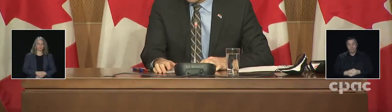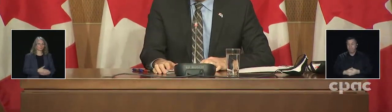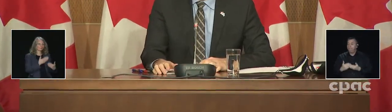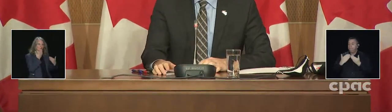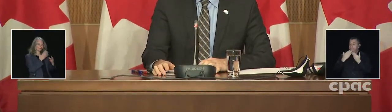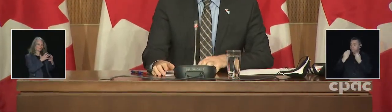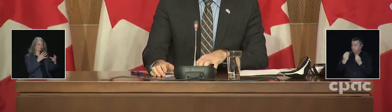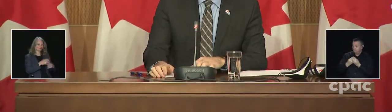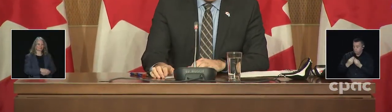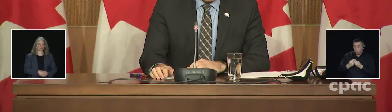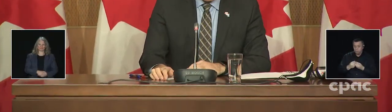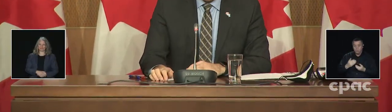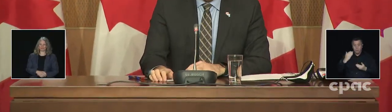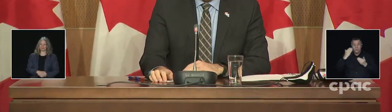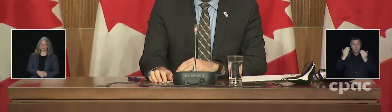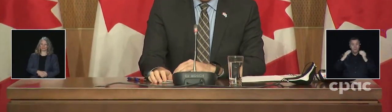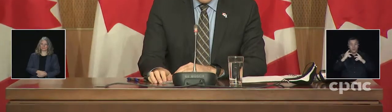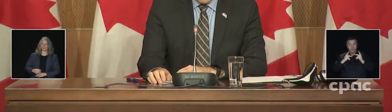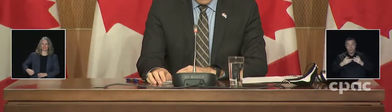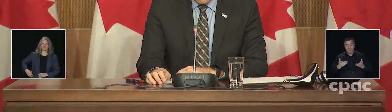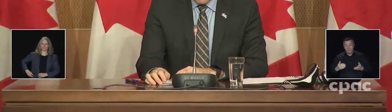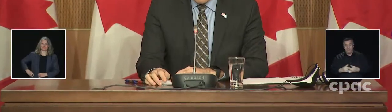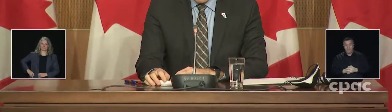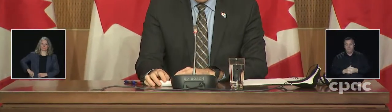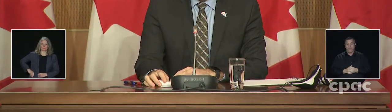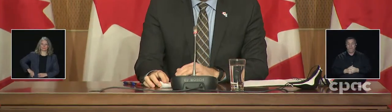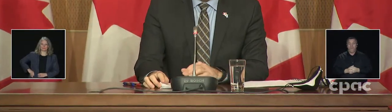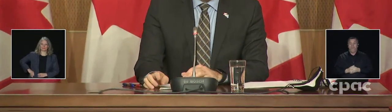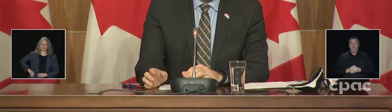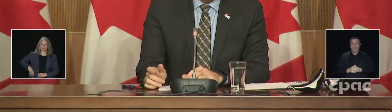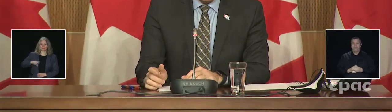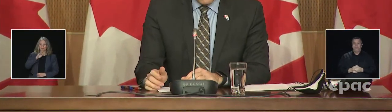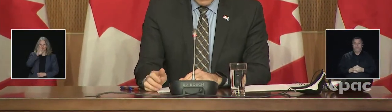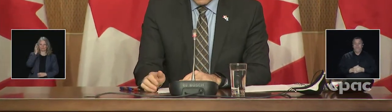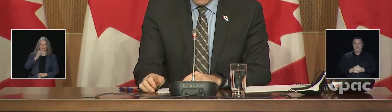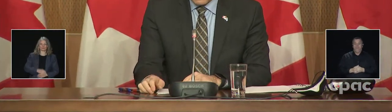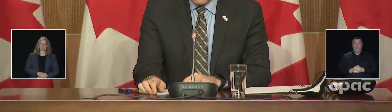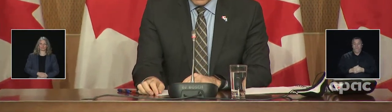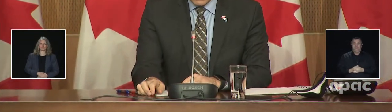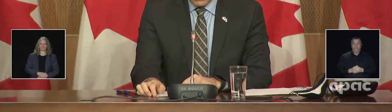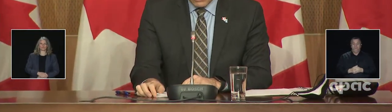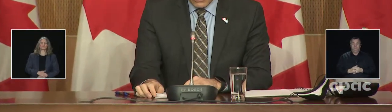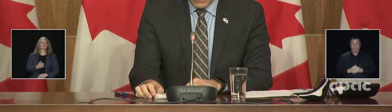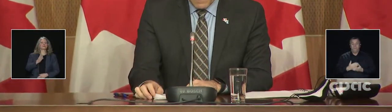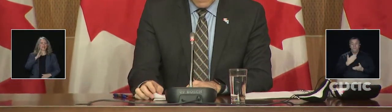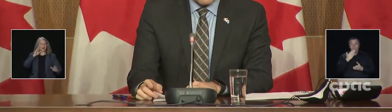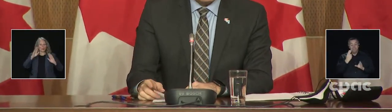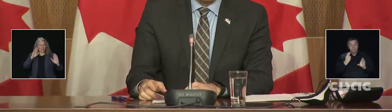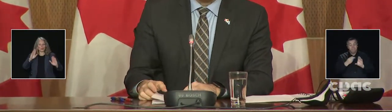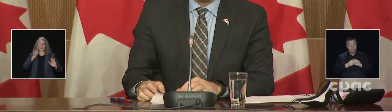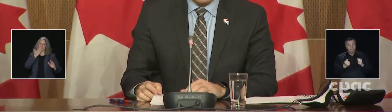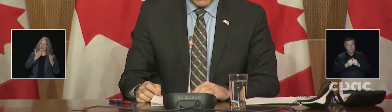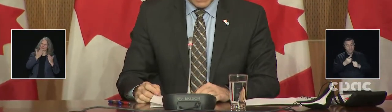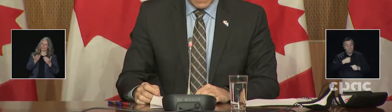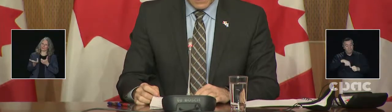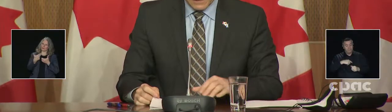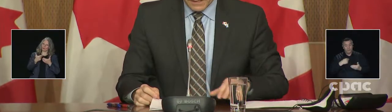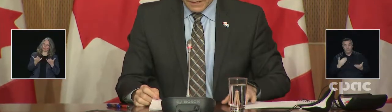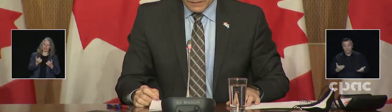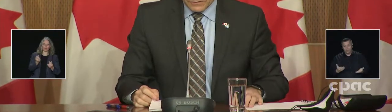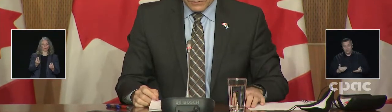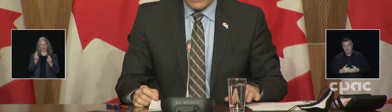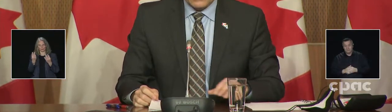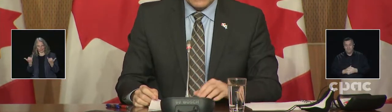Merci beaucoup et bonjour tout le monde. Good morning, everyone. Merci de vous joindre à nous aujourd'hui. Thank you for being